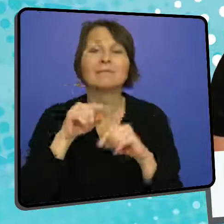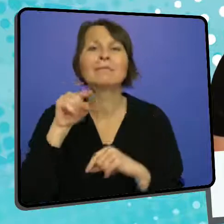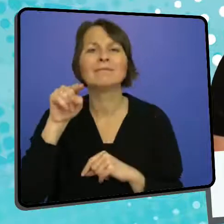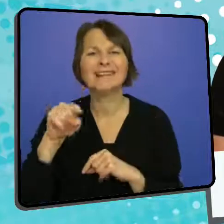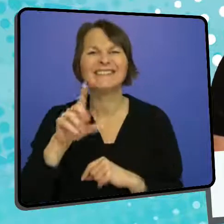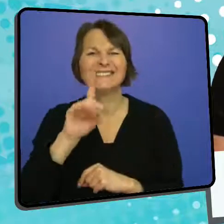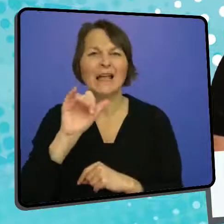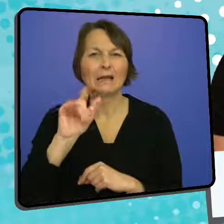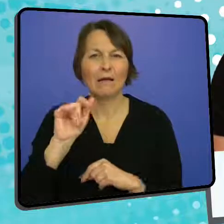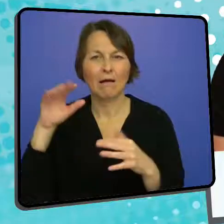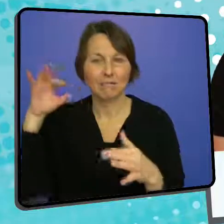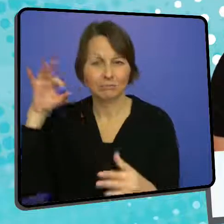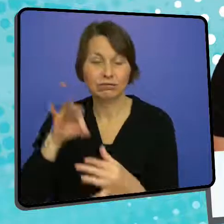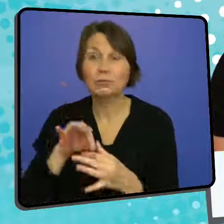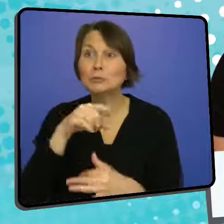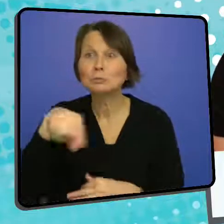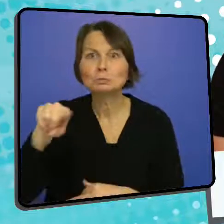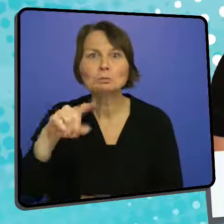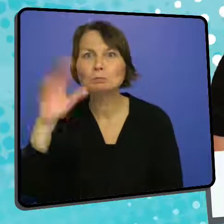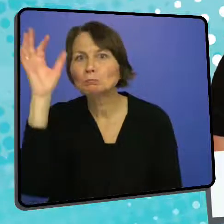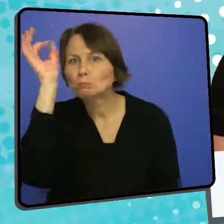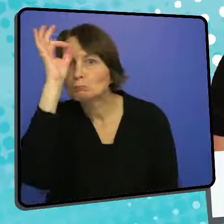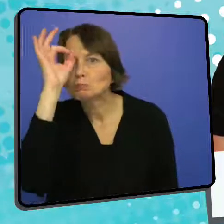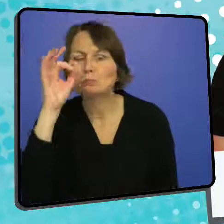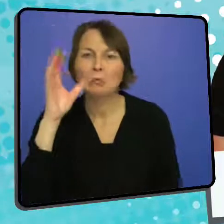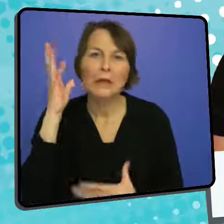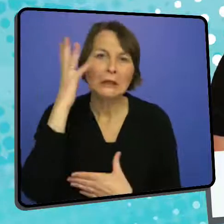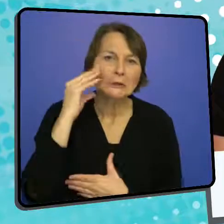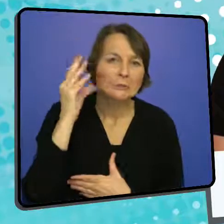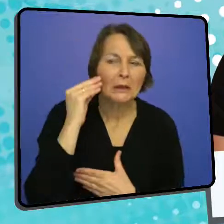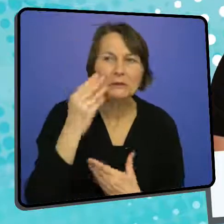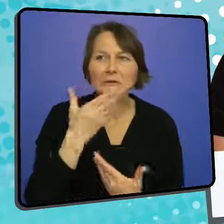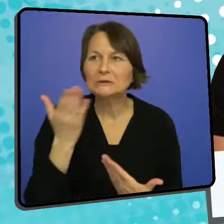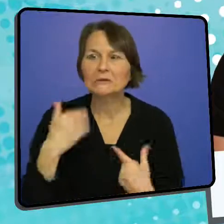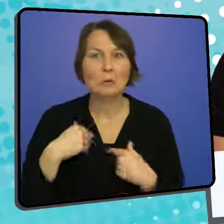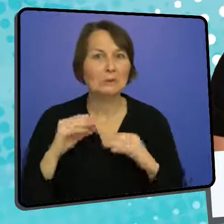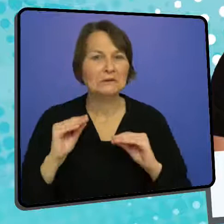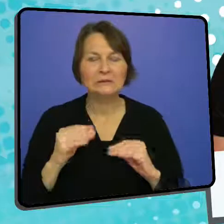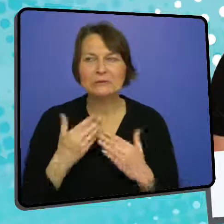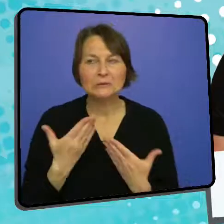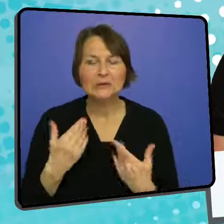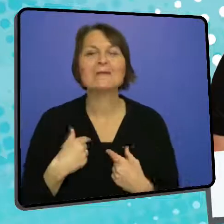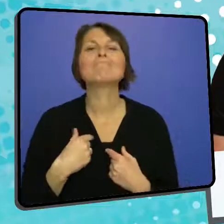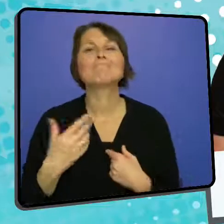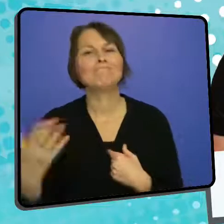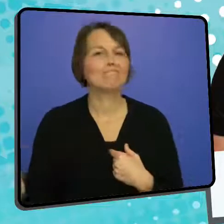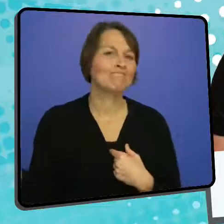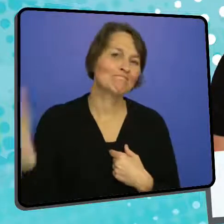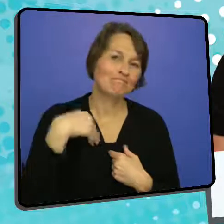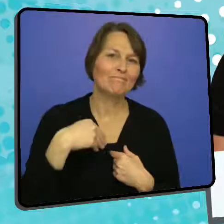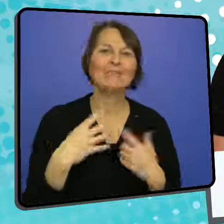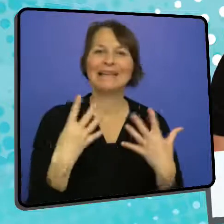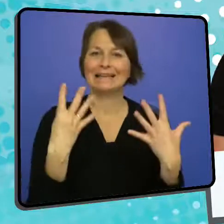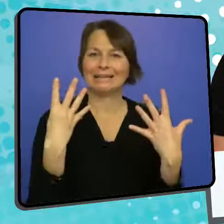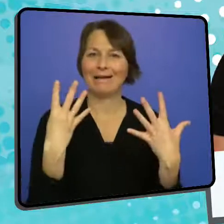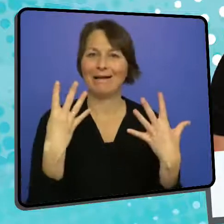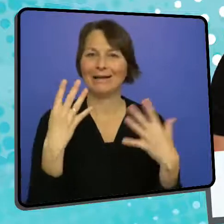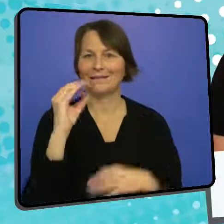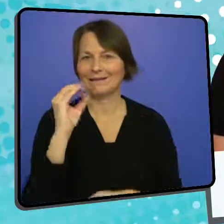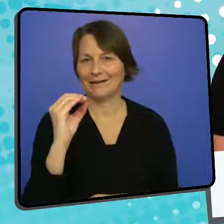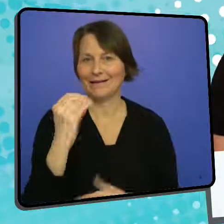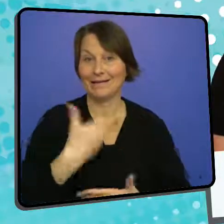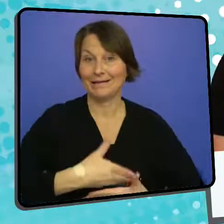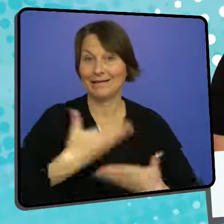experience, or they lack of teaching or facilitating experience, we take them on a 90-day journey so they can train with